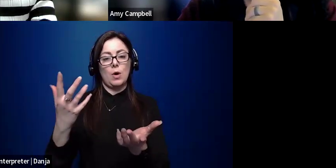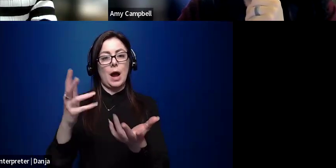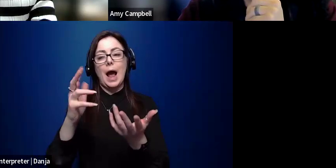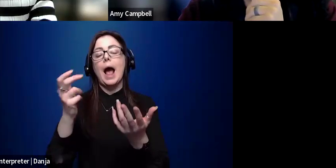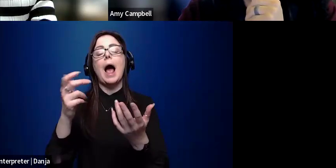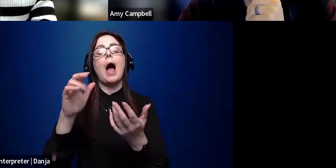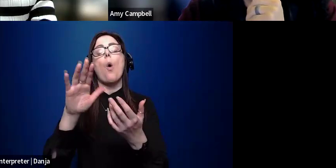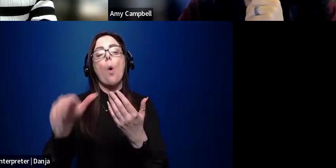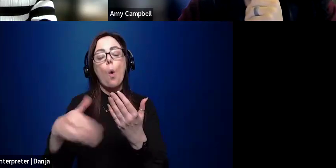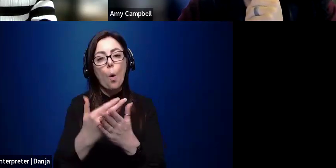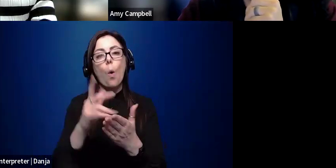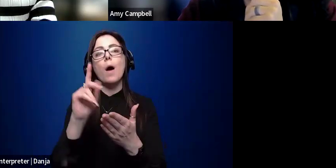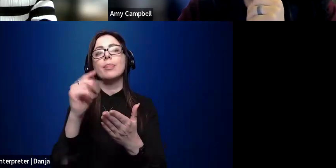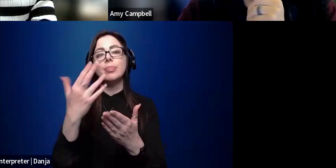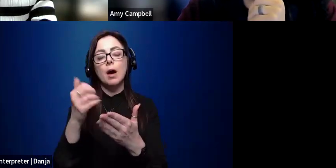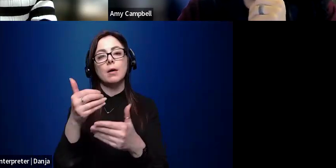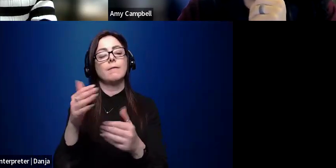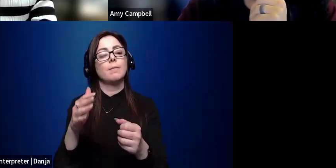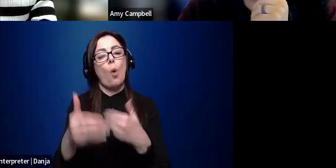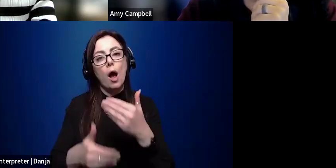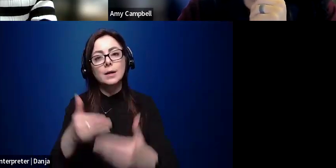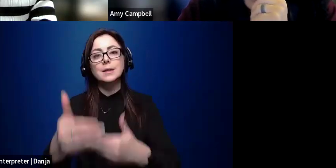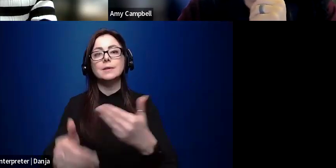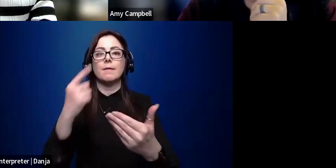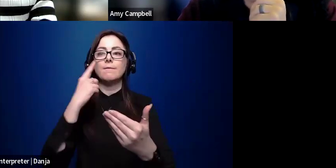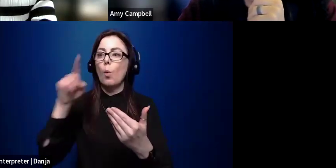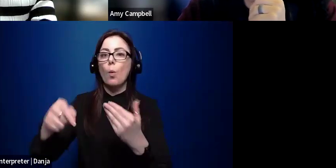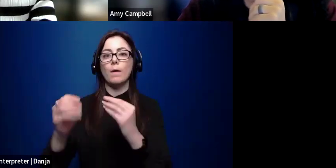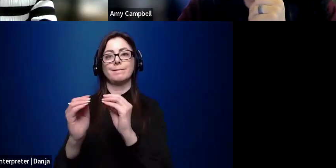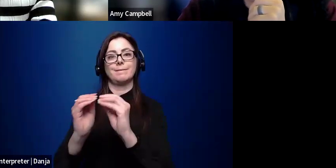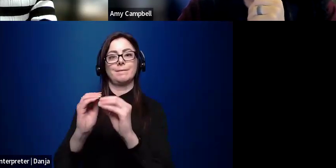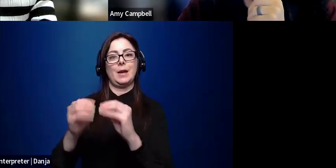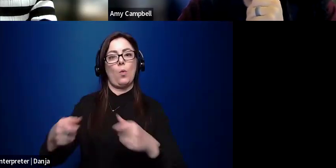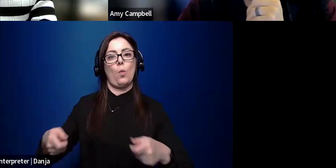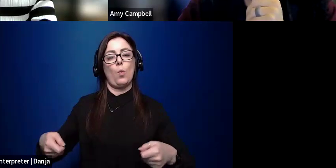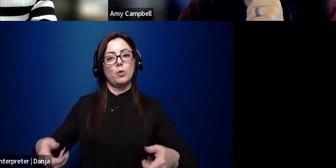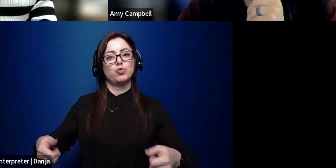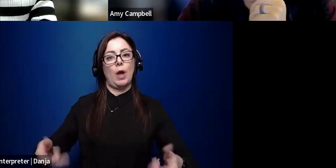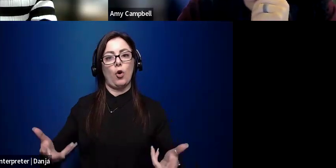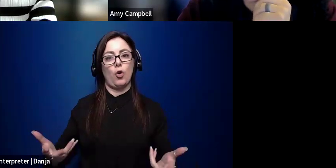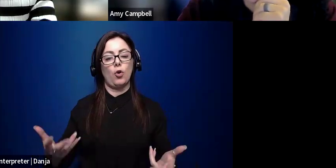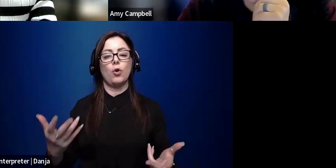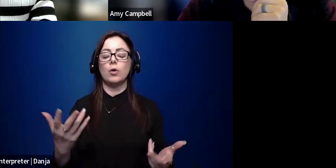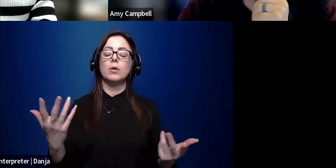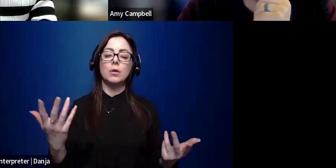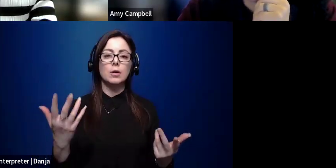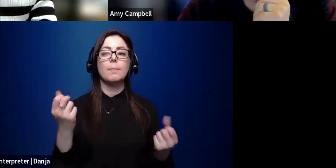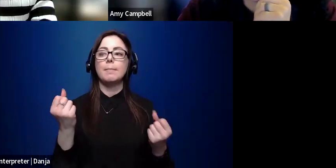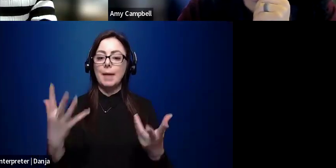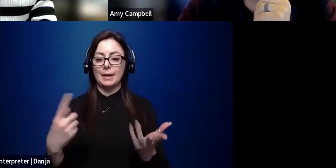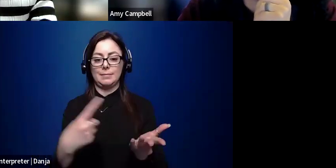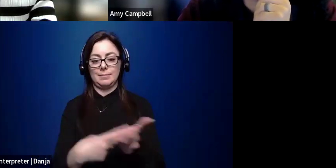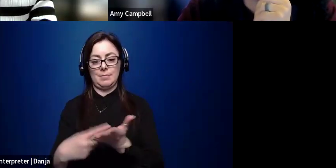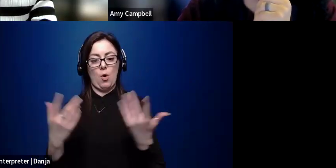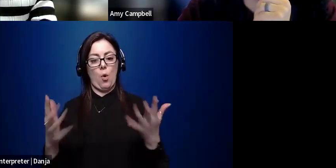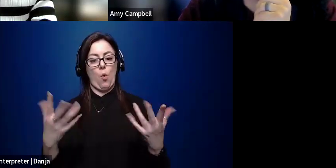wheelchair fixed. So I know some of that discussion's already happening, and we could go backwards and just require that